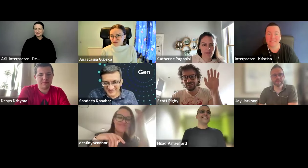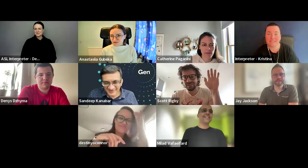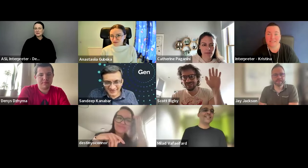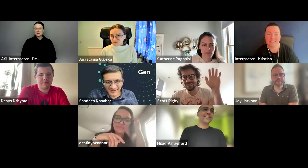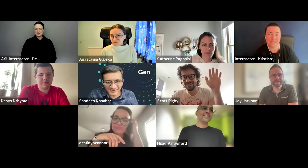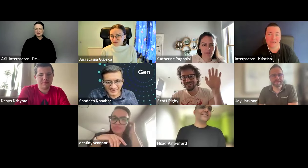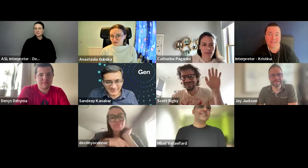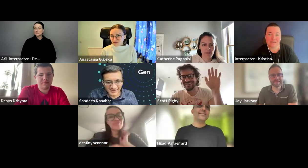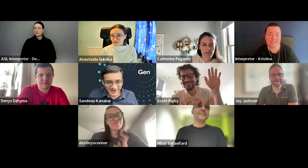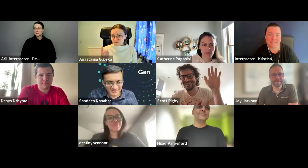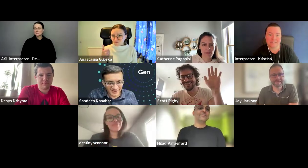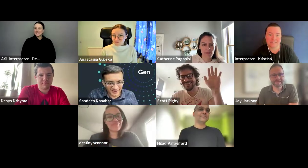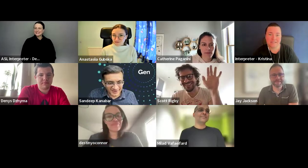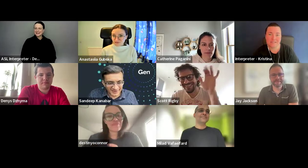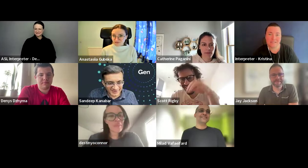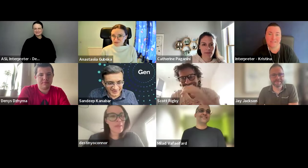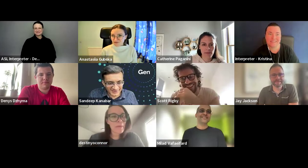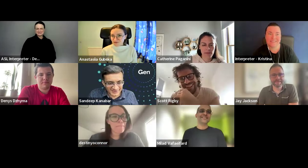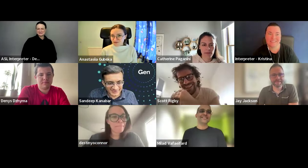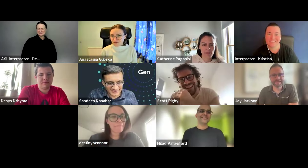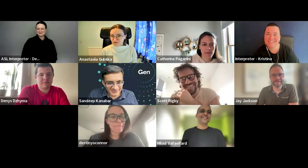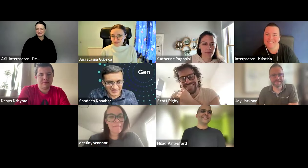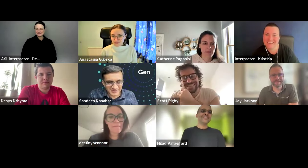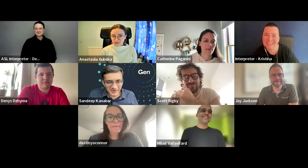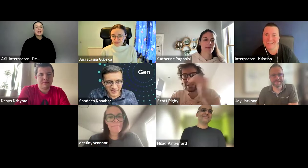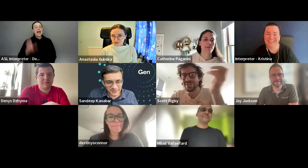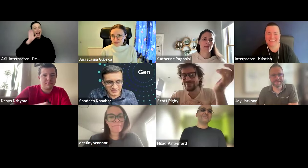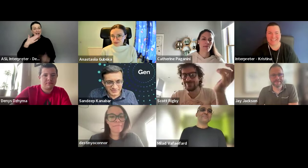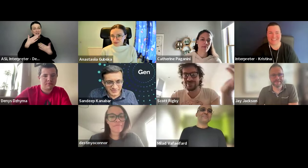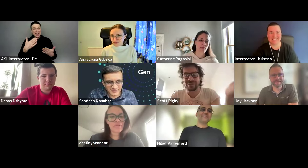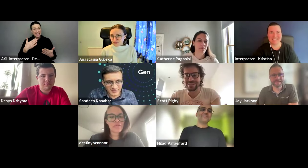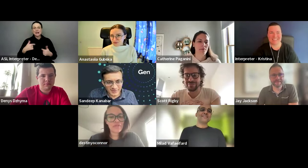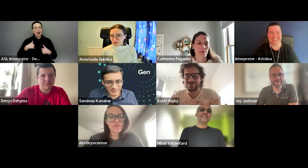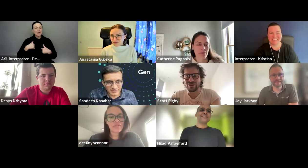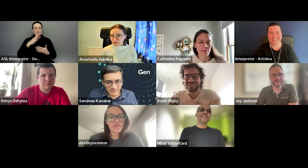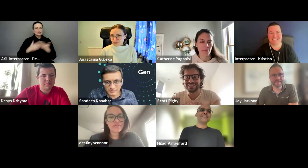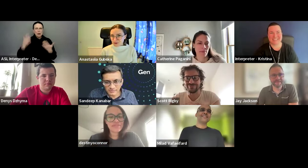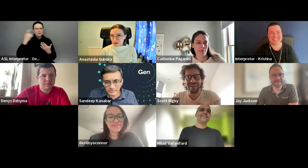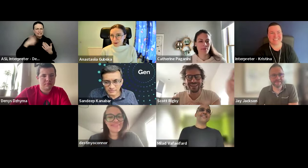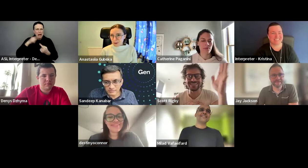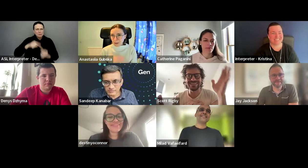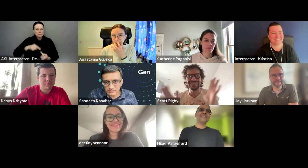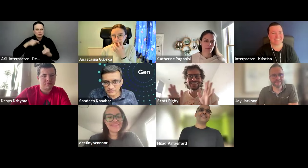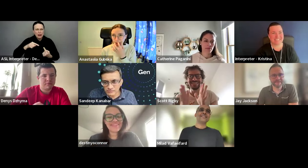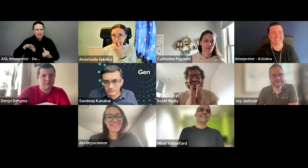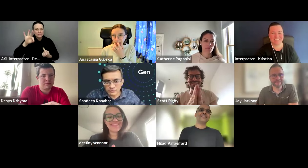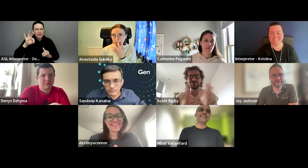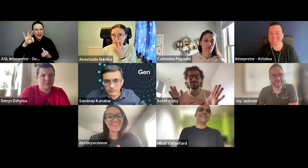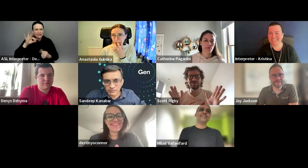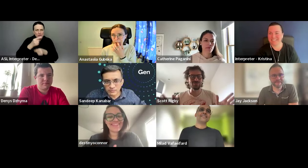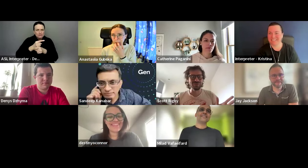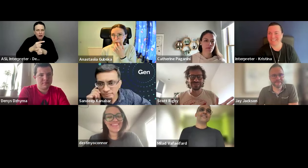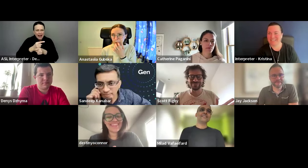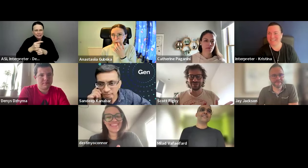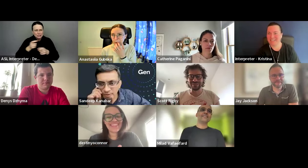I see a hand. Go ahead, Scott. Thanks. I'm really, for some reason, I'm struggling to find the